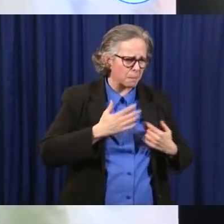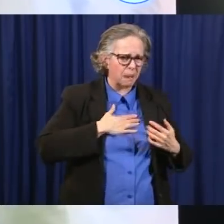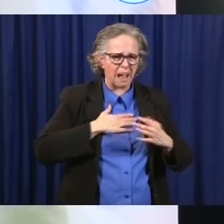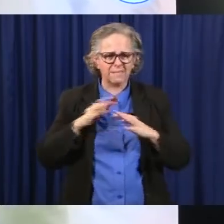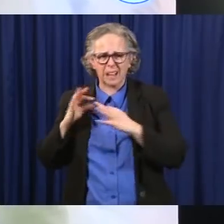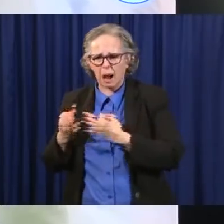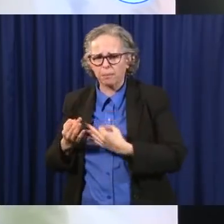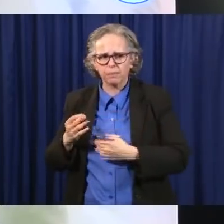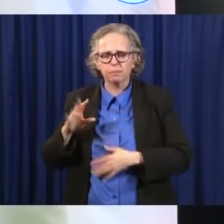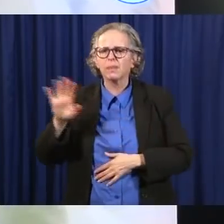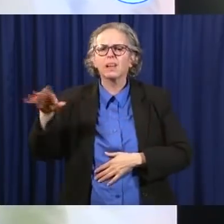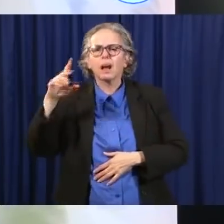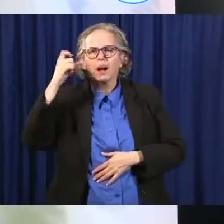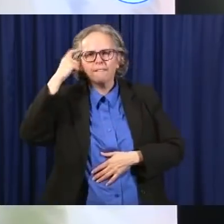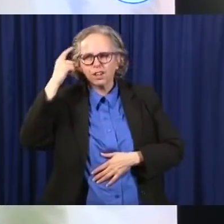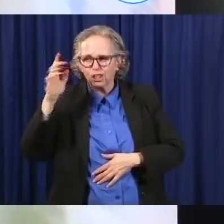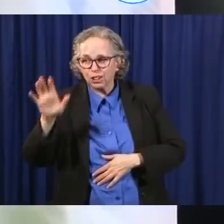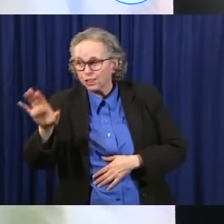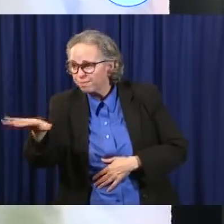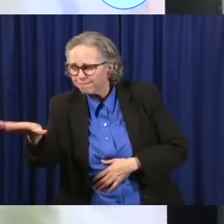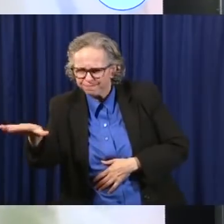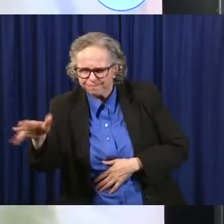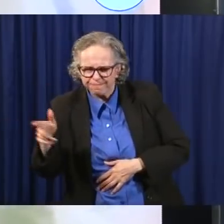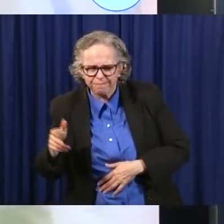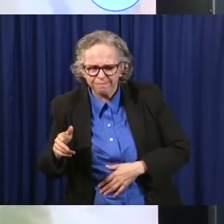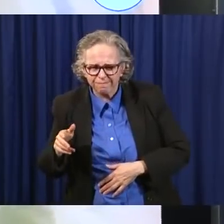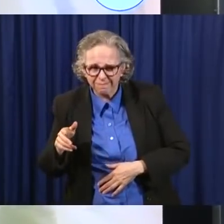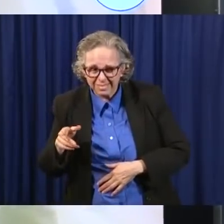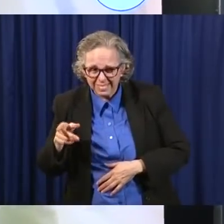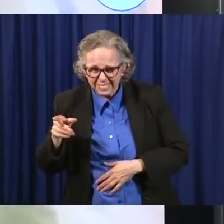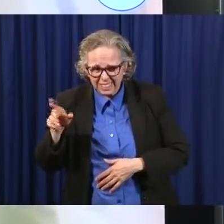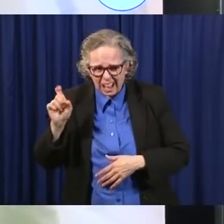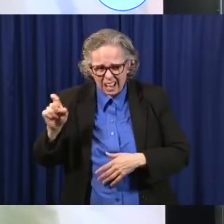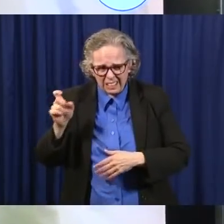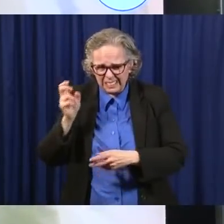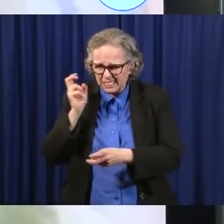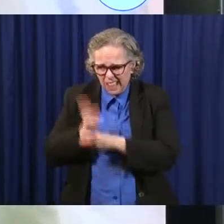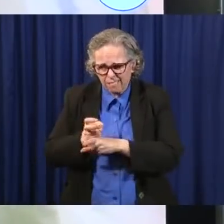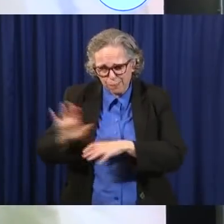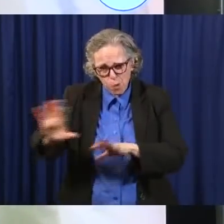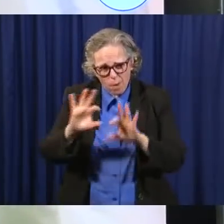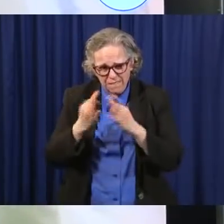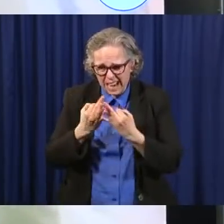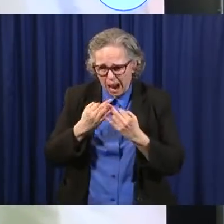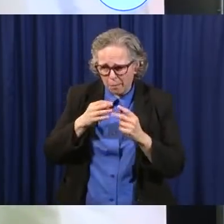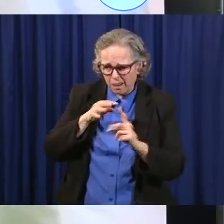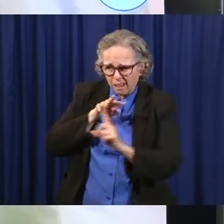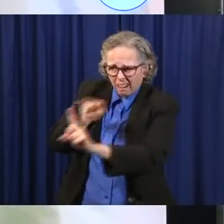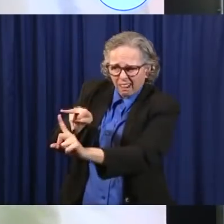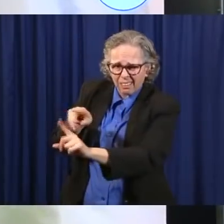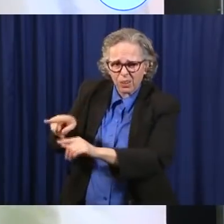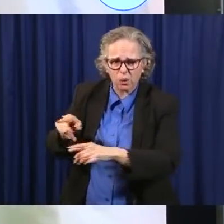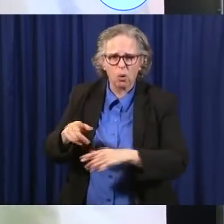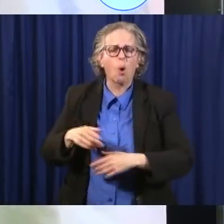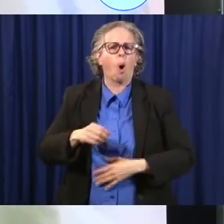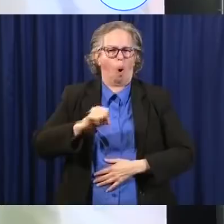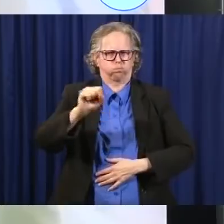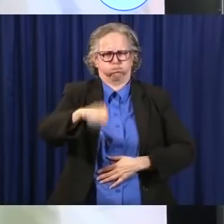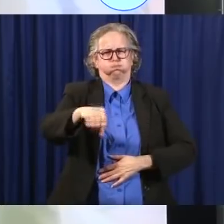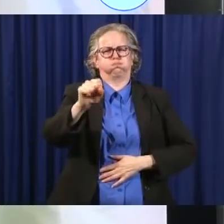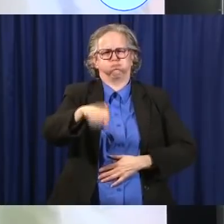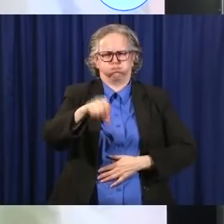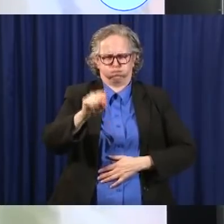how did that has to be tough on your family? Yes. How'd